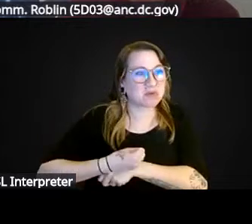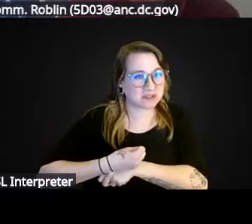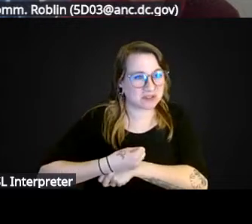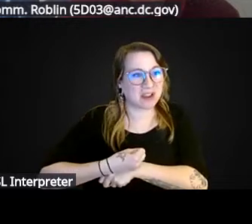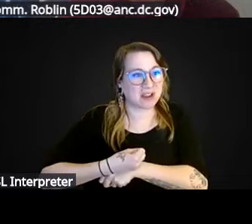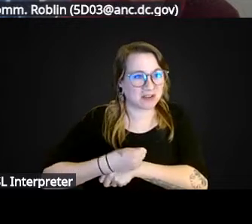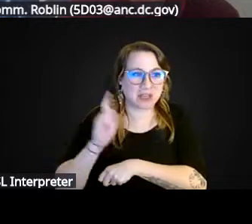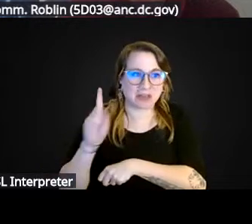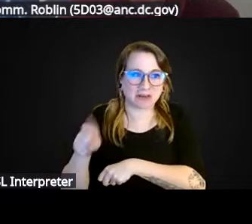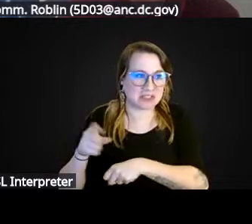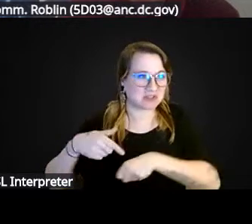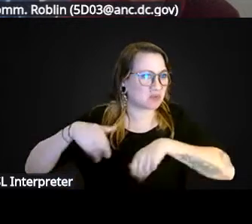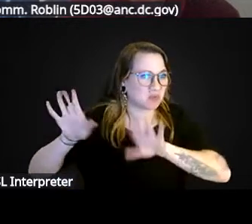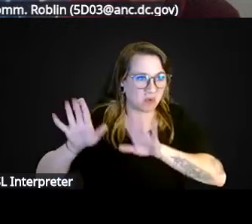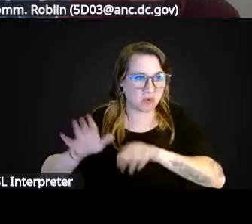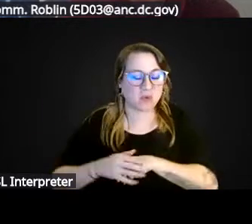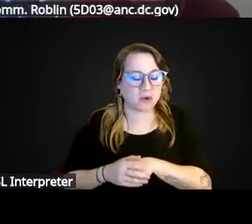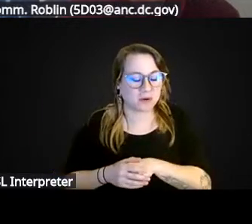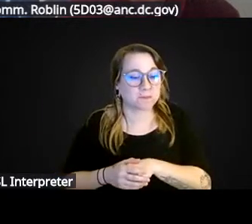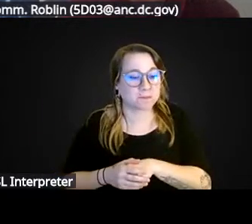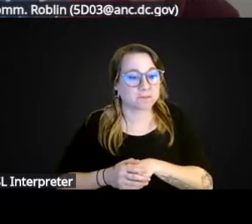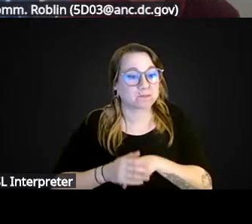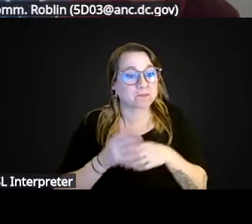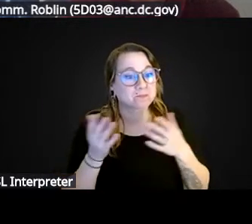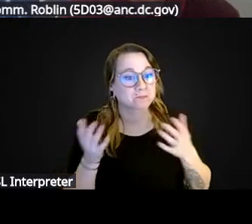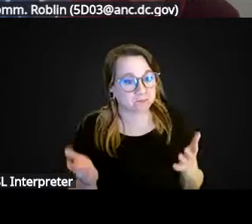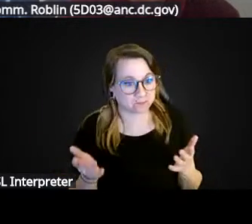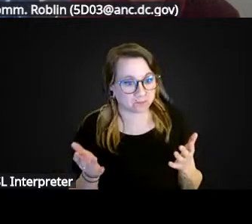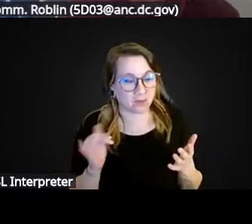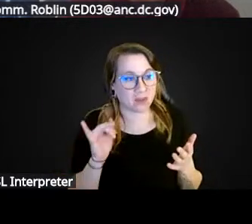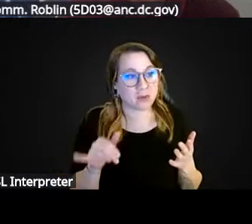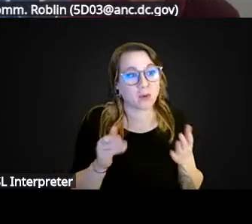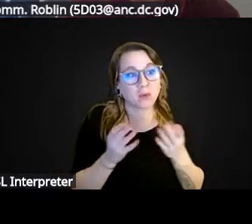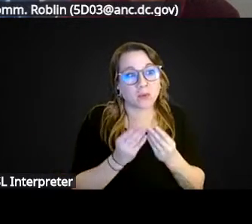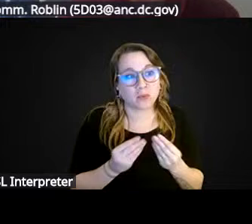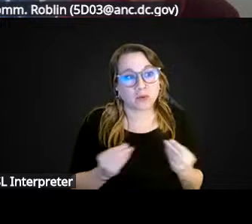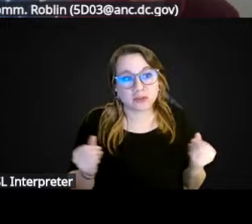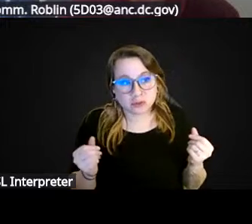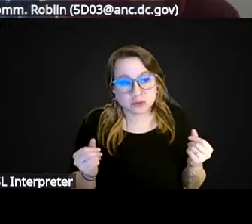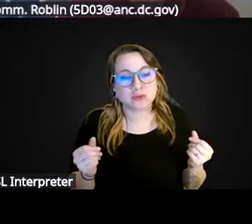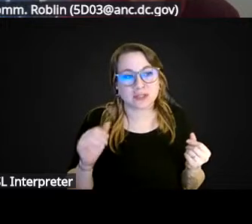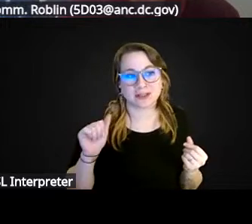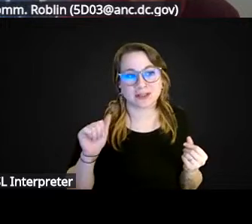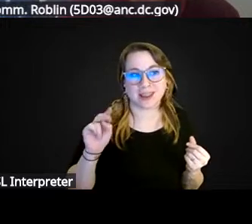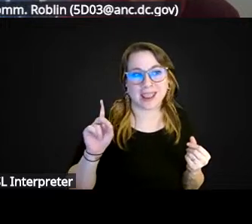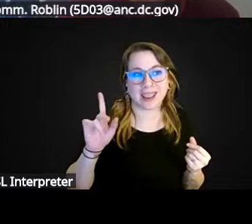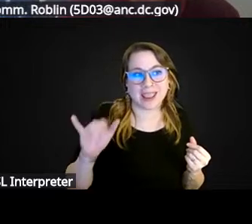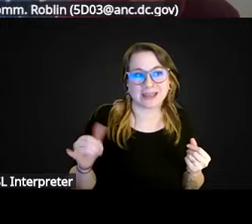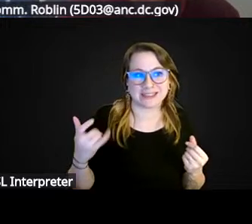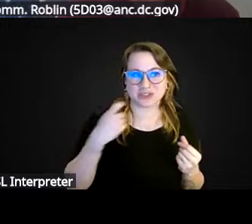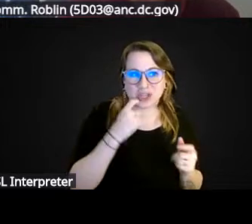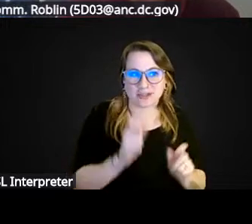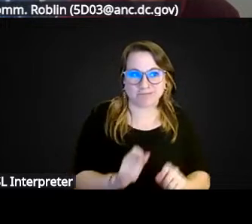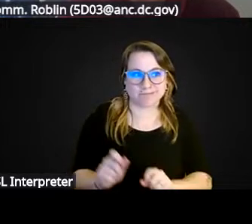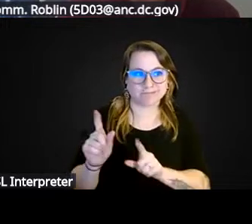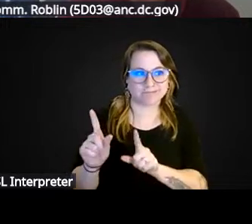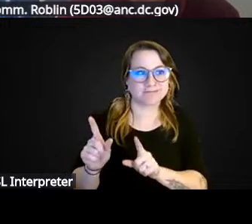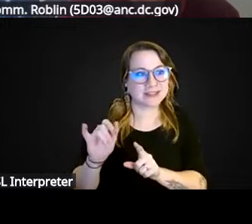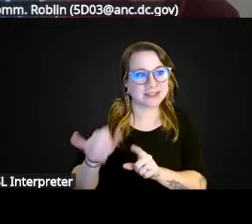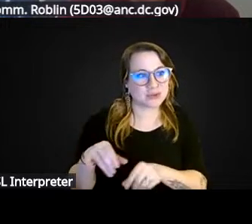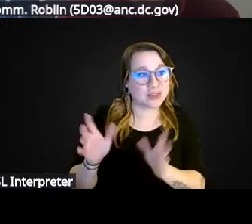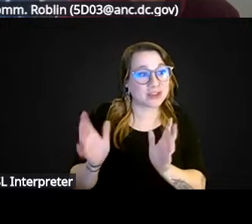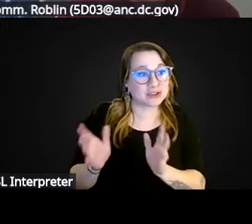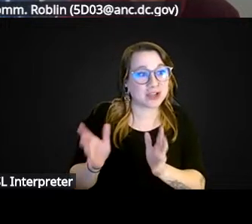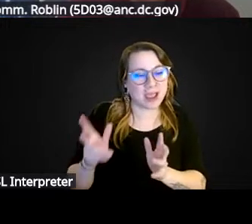needs to go. And so the resolution, Andy put it in the chat if you want to look at it in